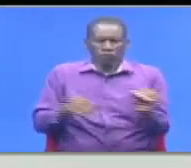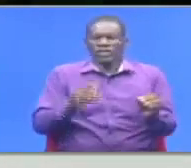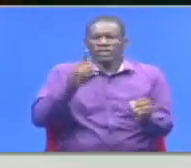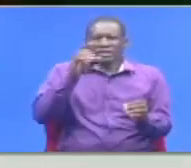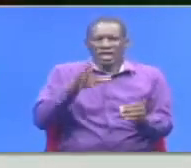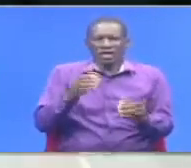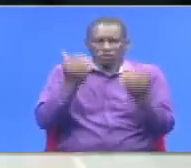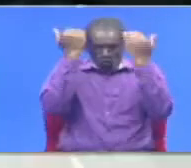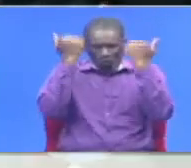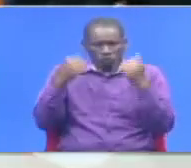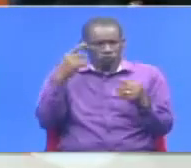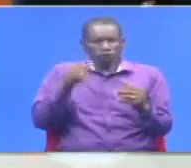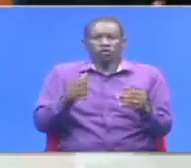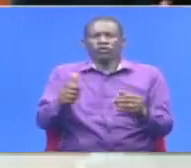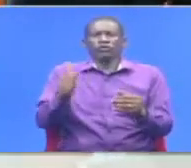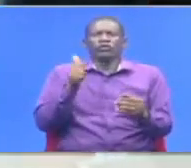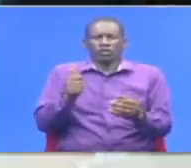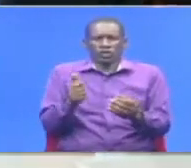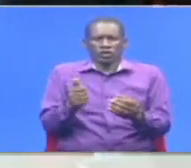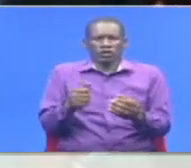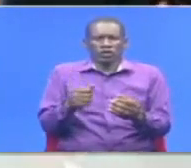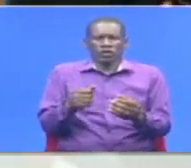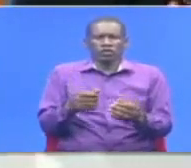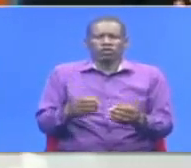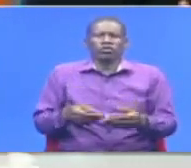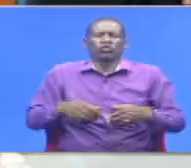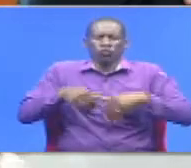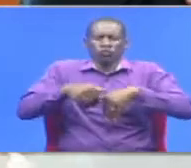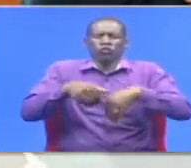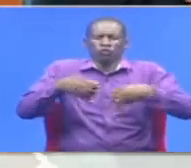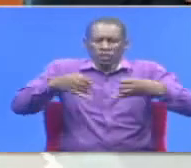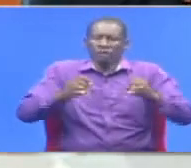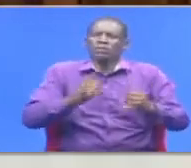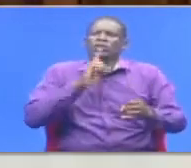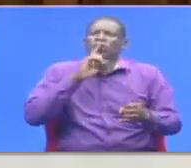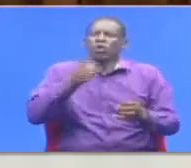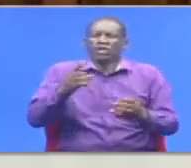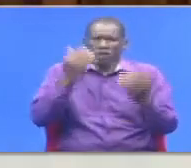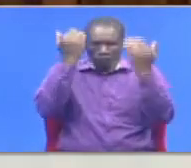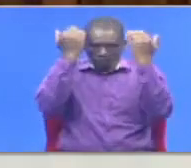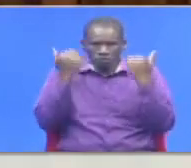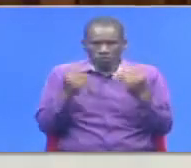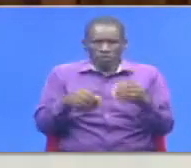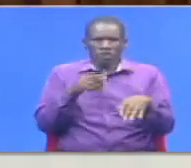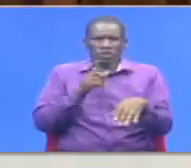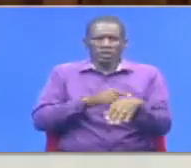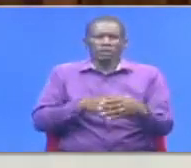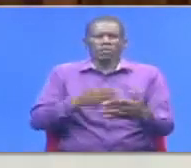contempt after he failed to return the firearms when he was sentenced to 6 months imprisonment.